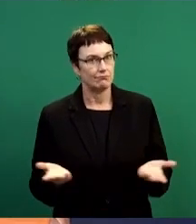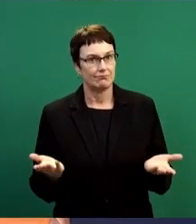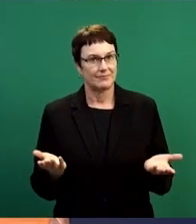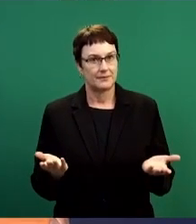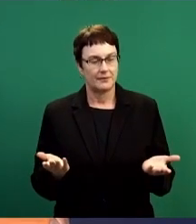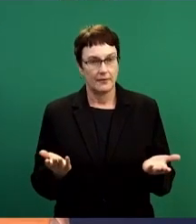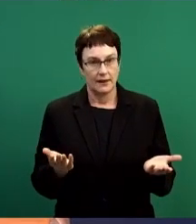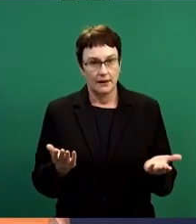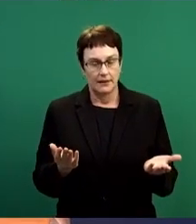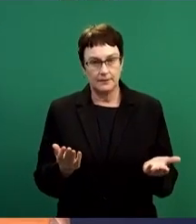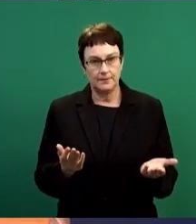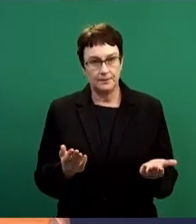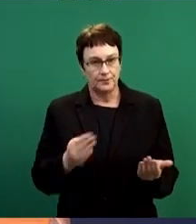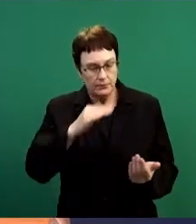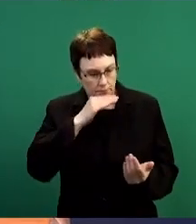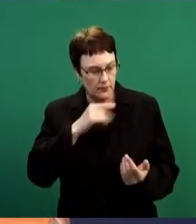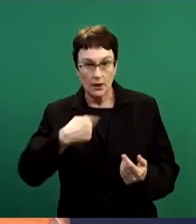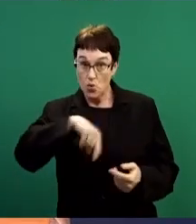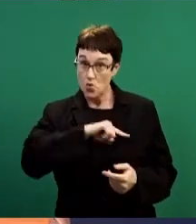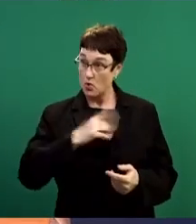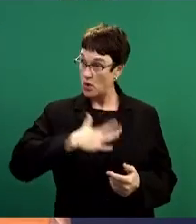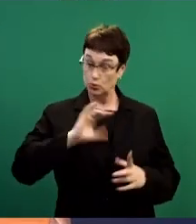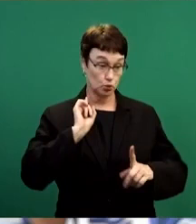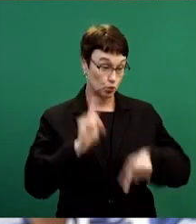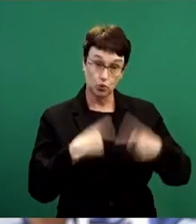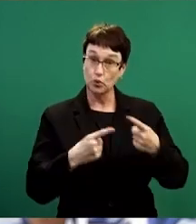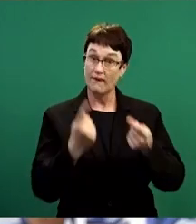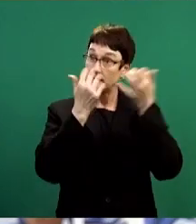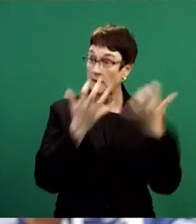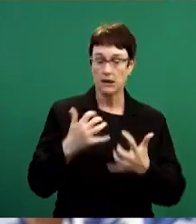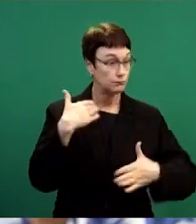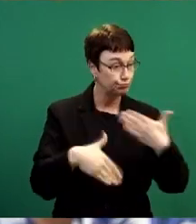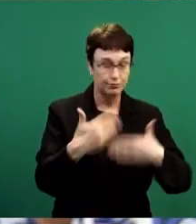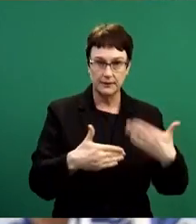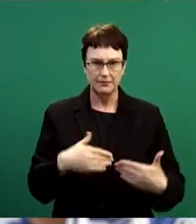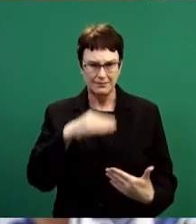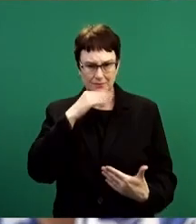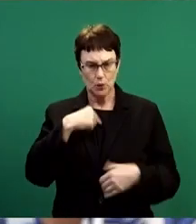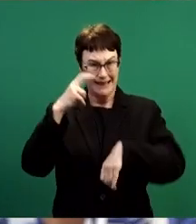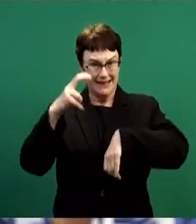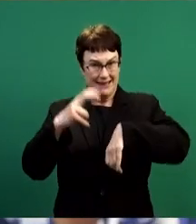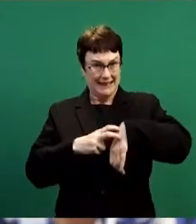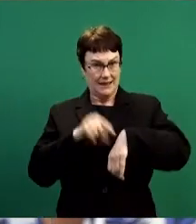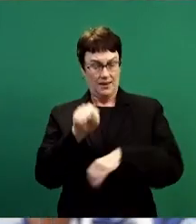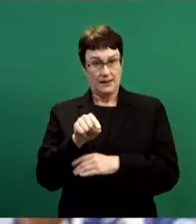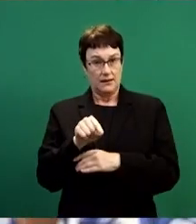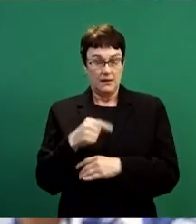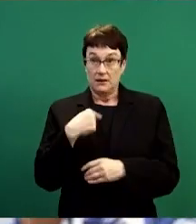to service the liquidity in the financial system. Our capital is around 20 billion rands. That